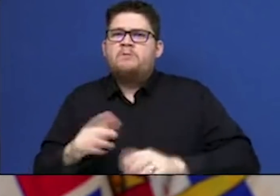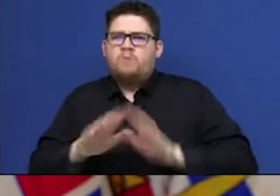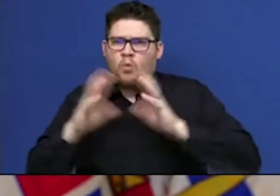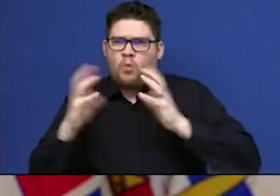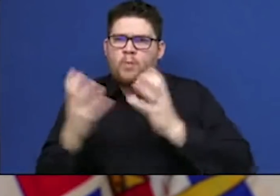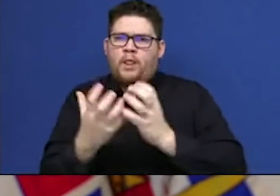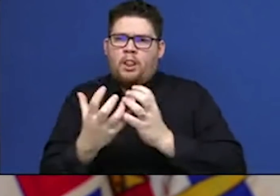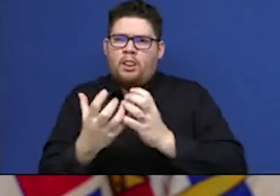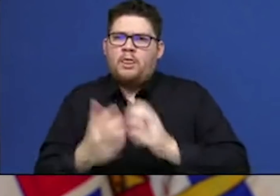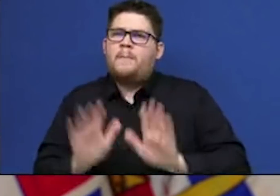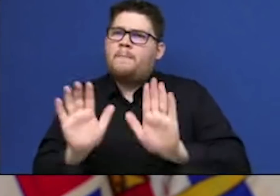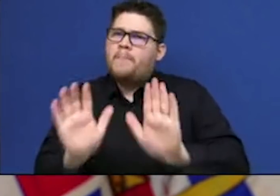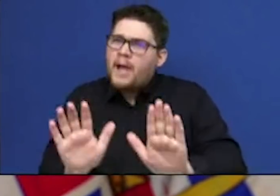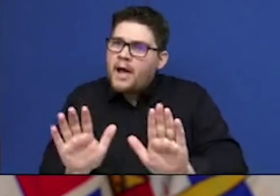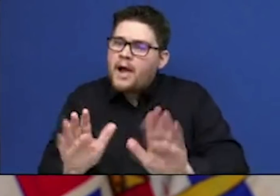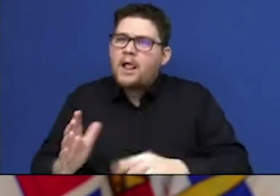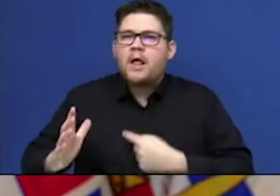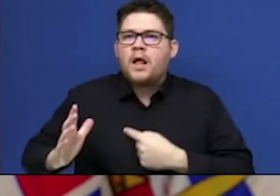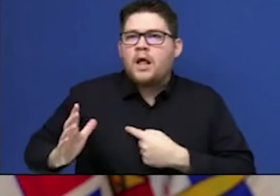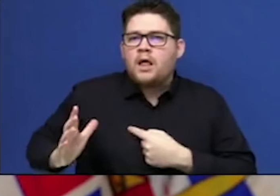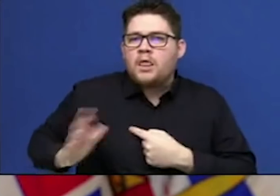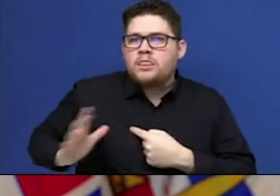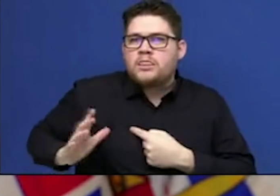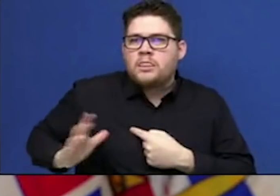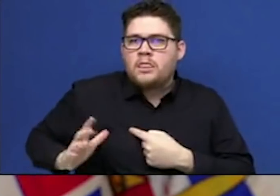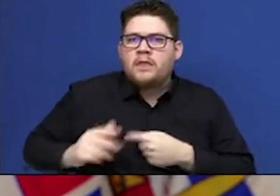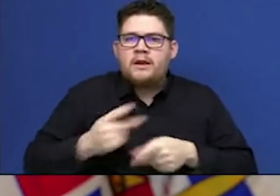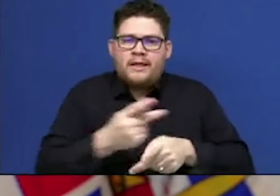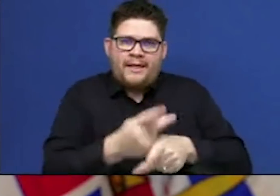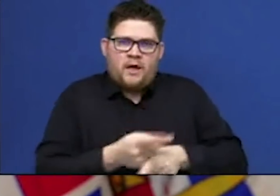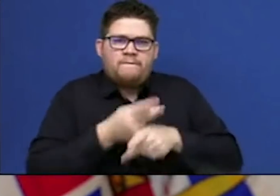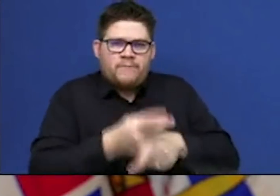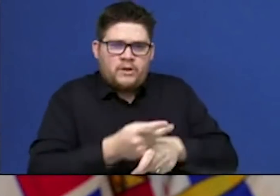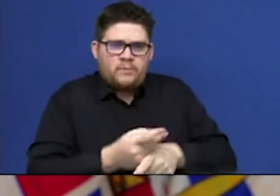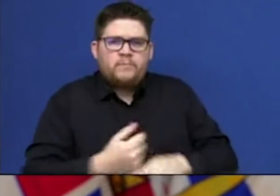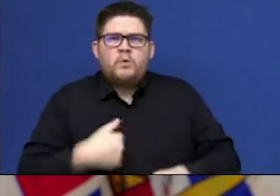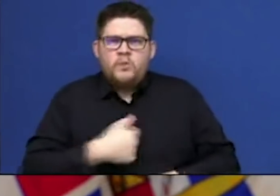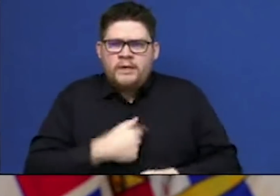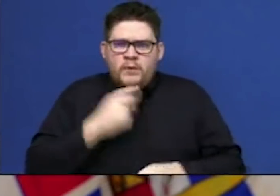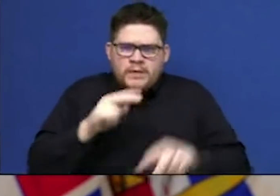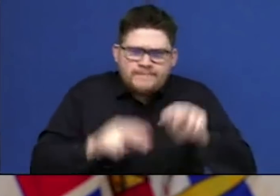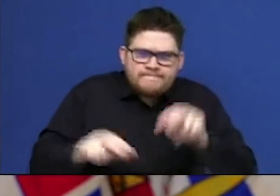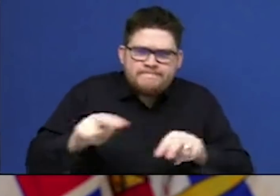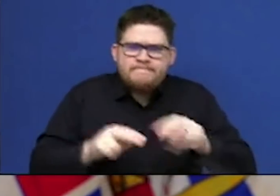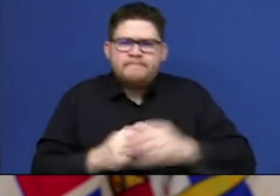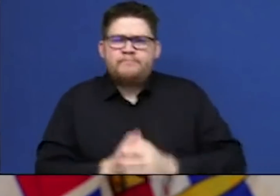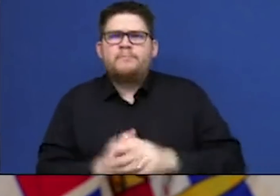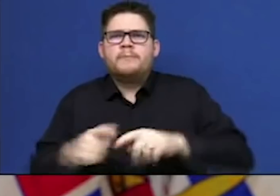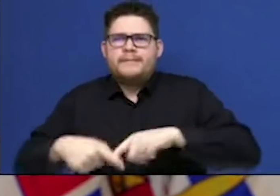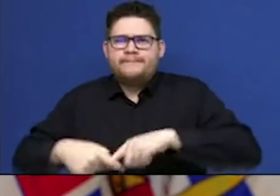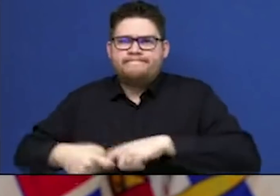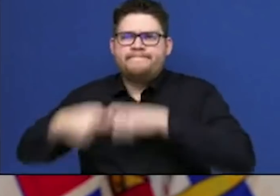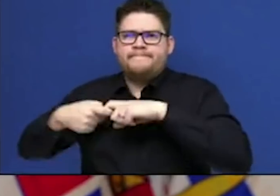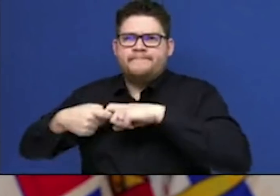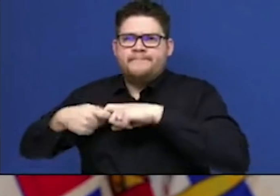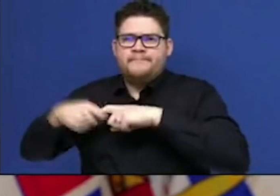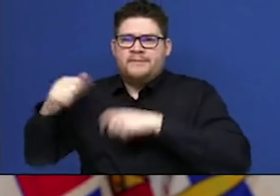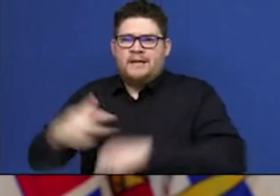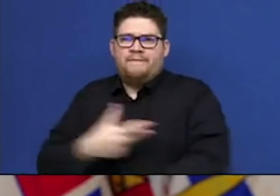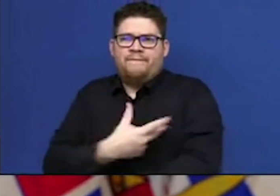country, to pause the use of this vaccine in people under age 25 right now until we get this additional